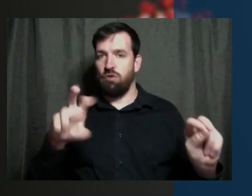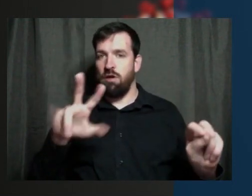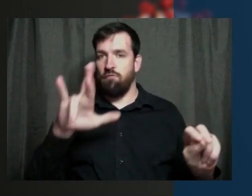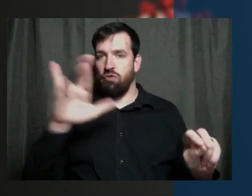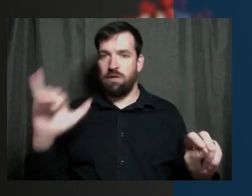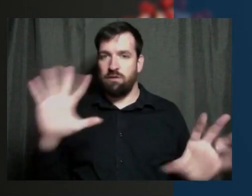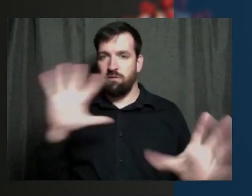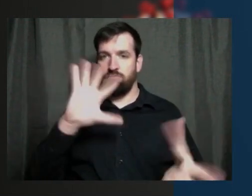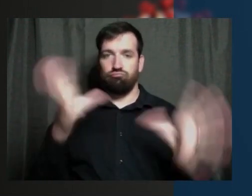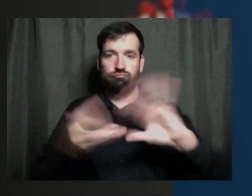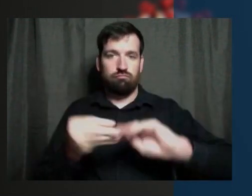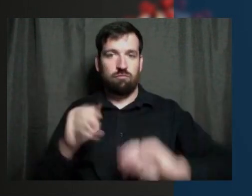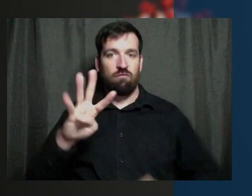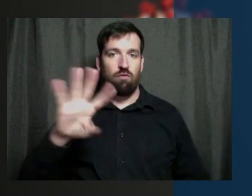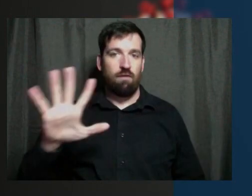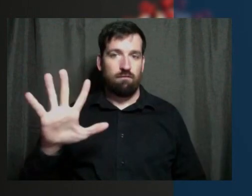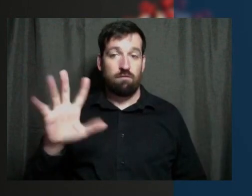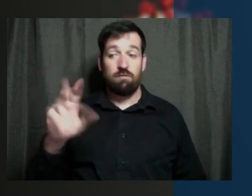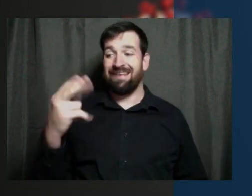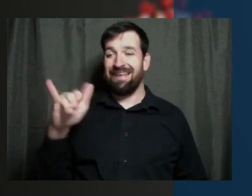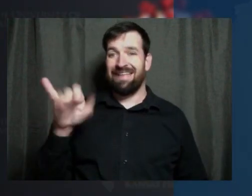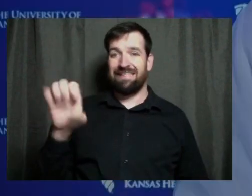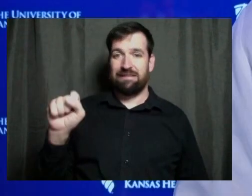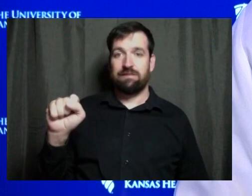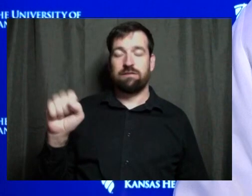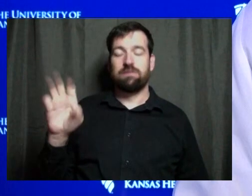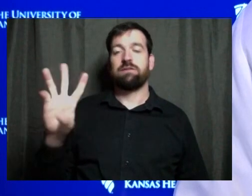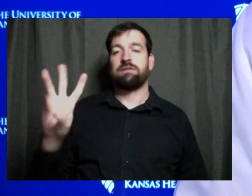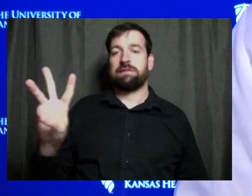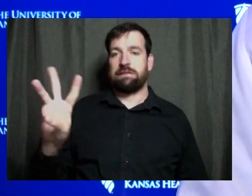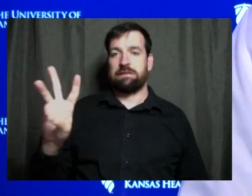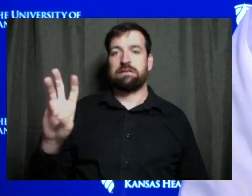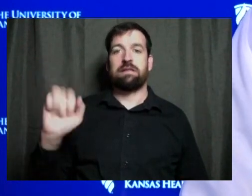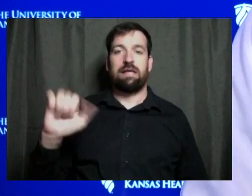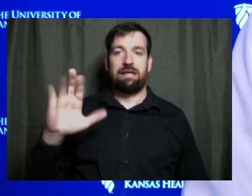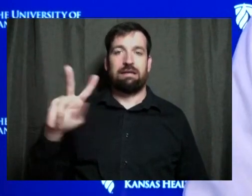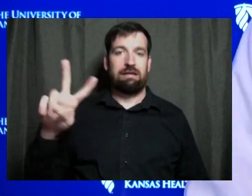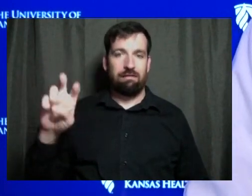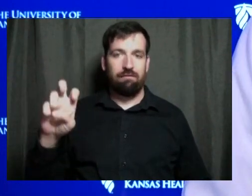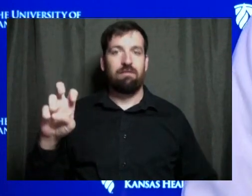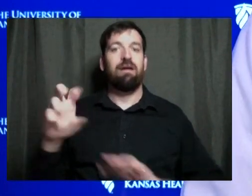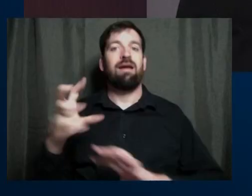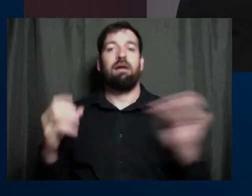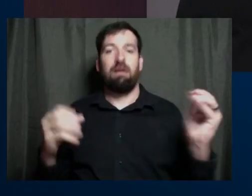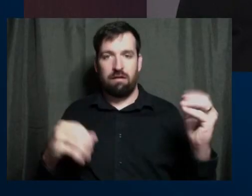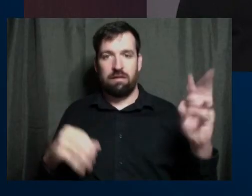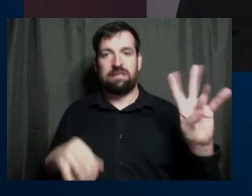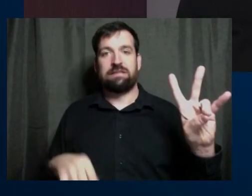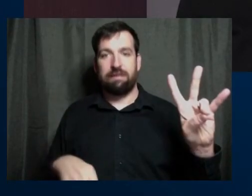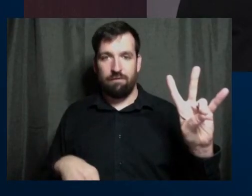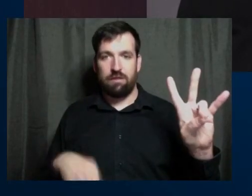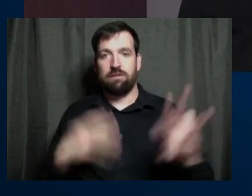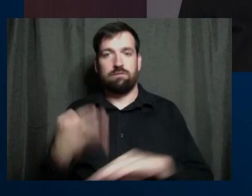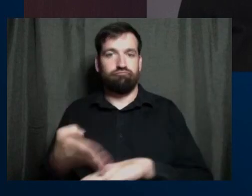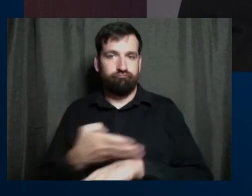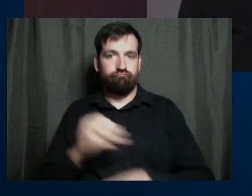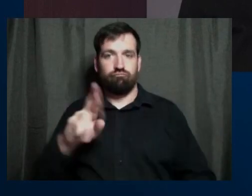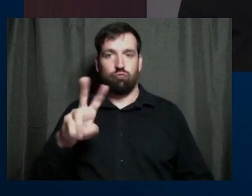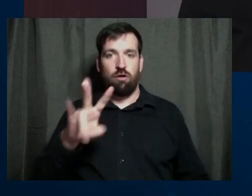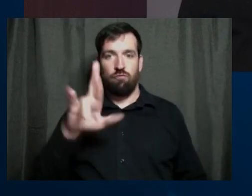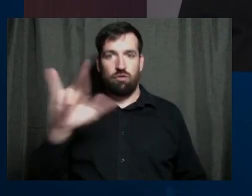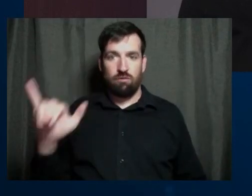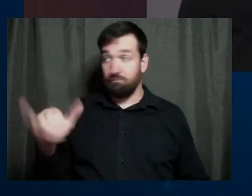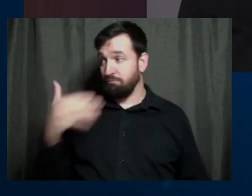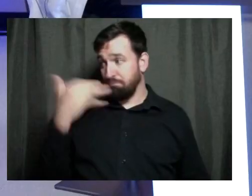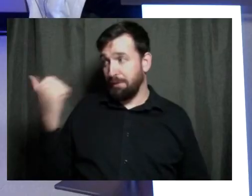45. And also Hays has 6 active patients and 7 recovery as well. So. All right, thanks for that update. Do we have any better numbers? They are better